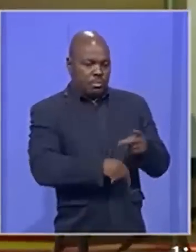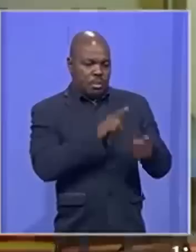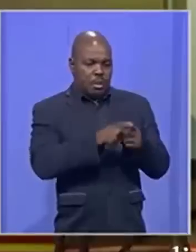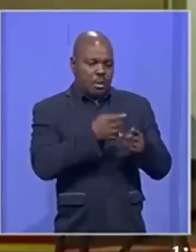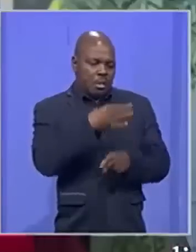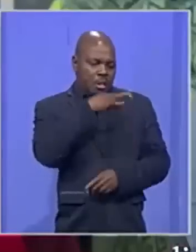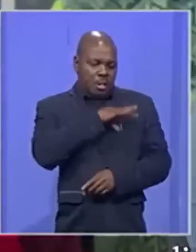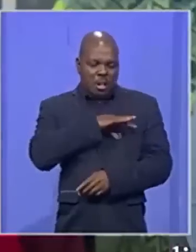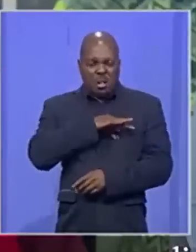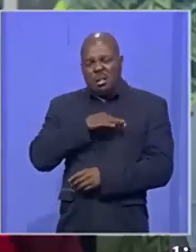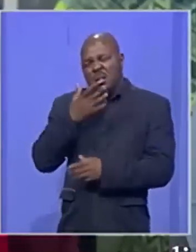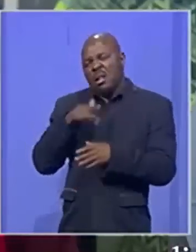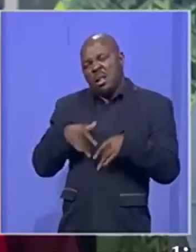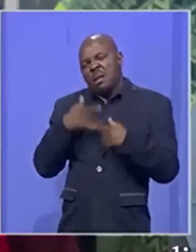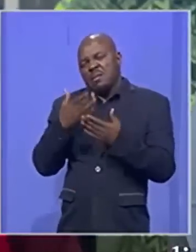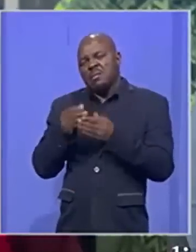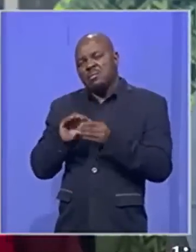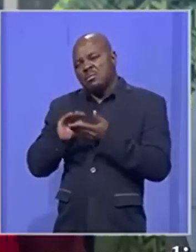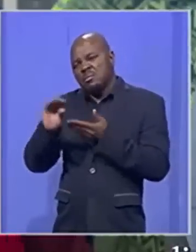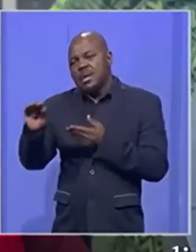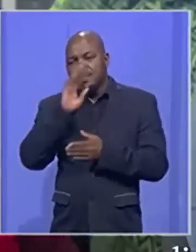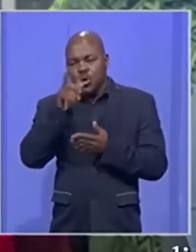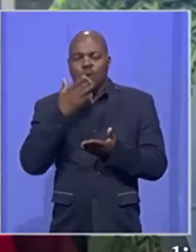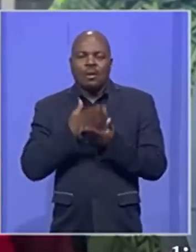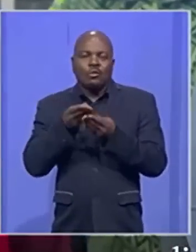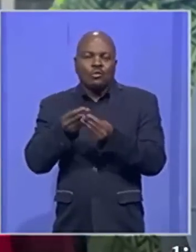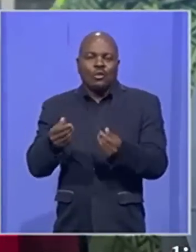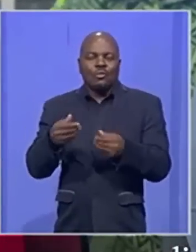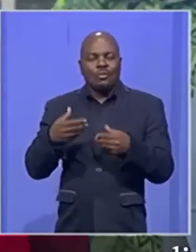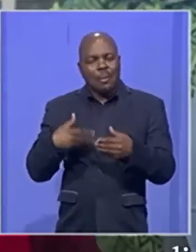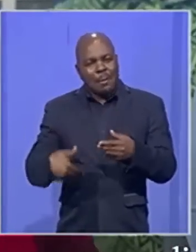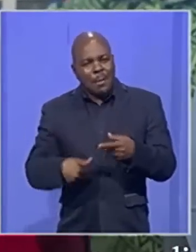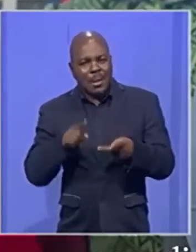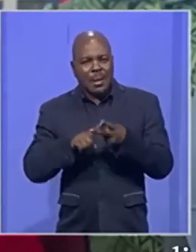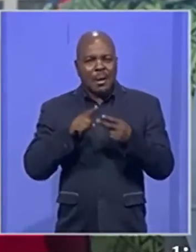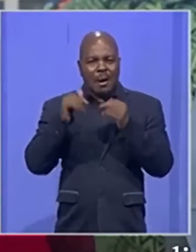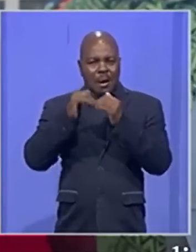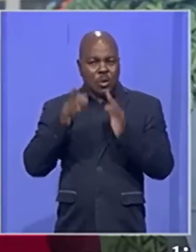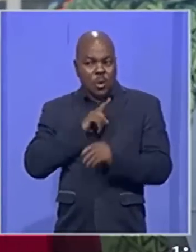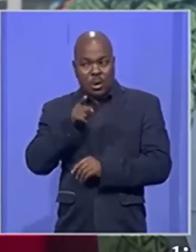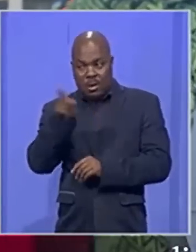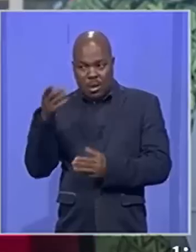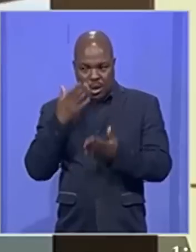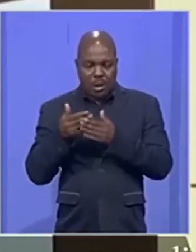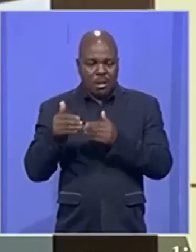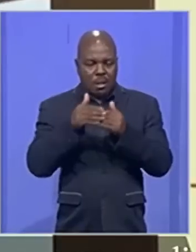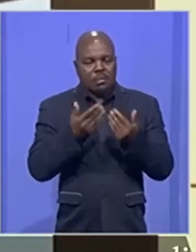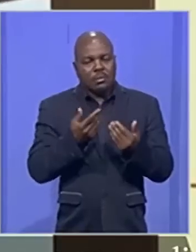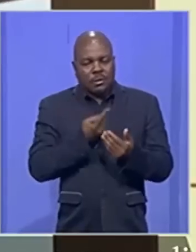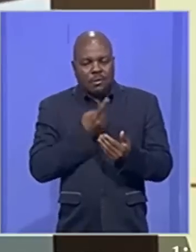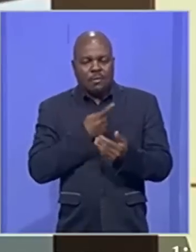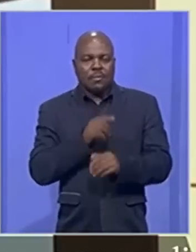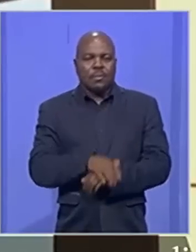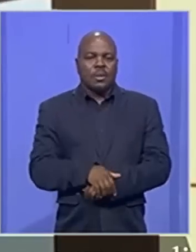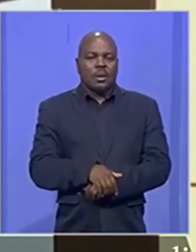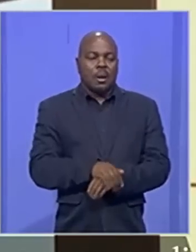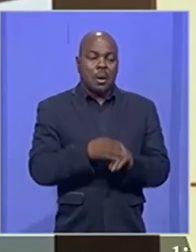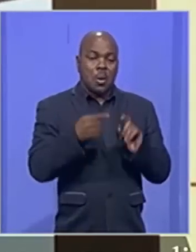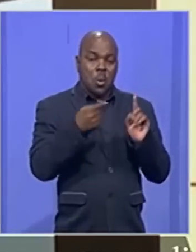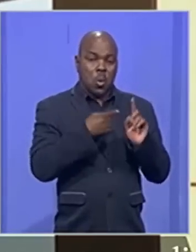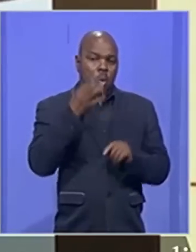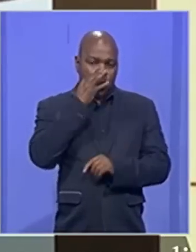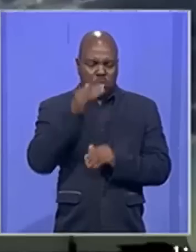wage, then you know you are dealing with poverty, you are dealing with housing, because they will be able to take care of themselves. Ndaitwa o re o